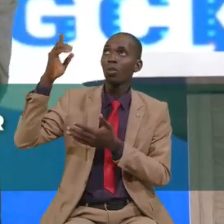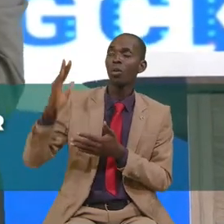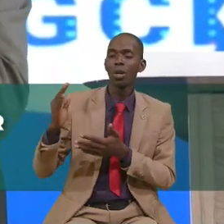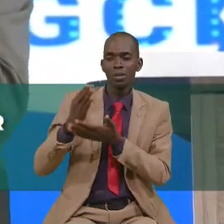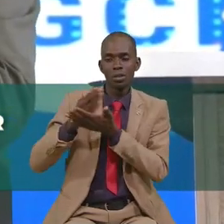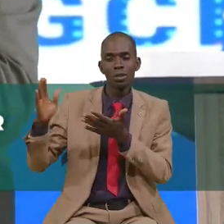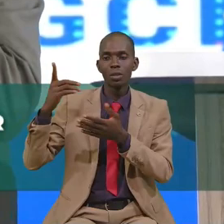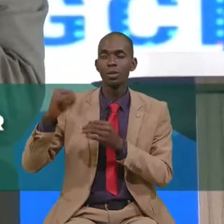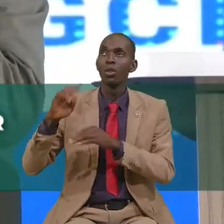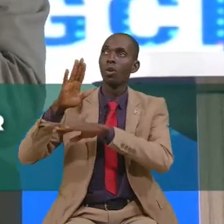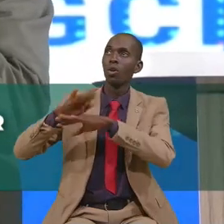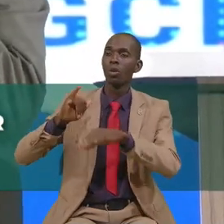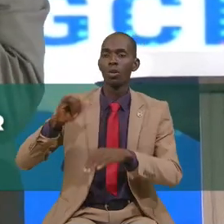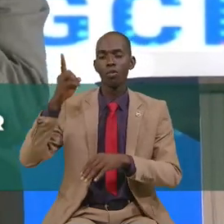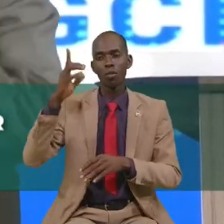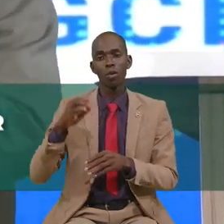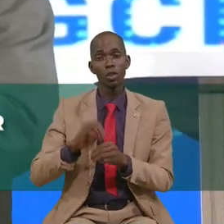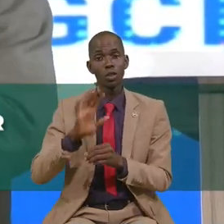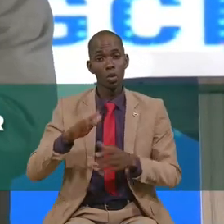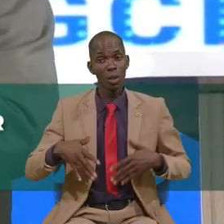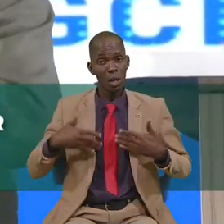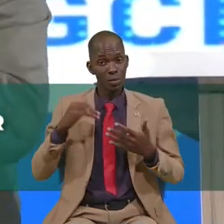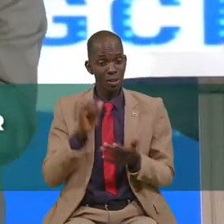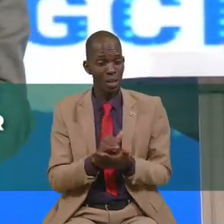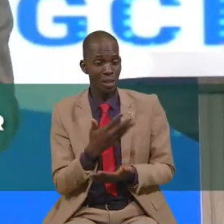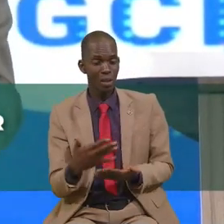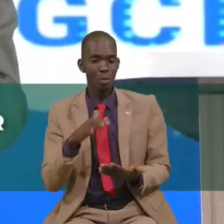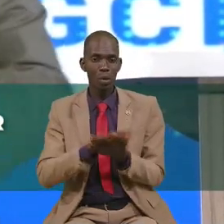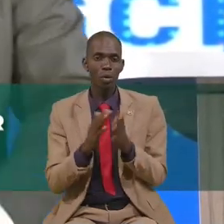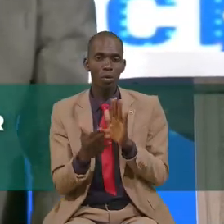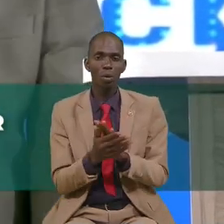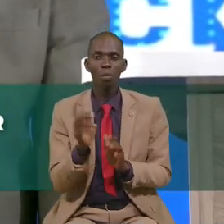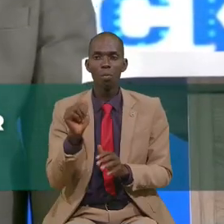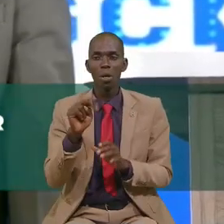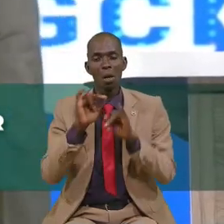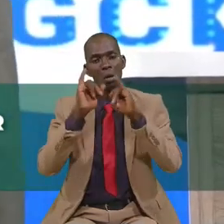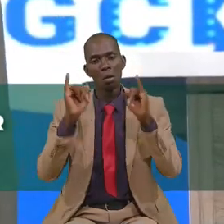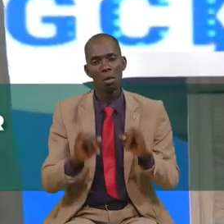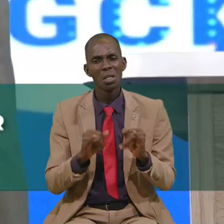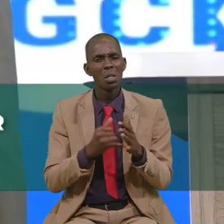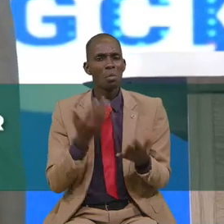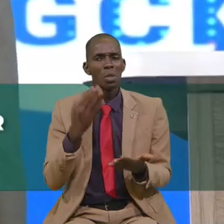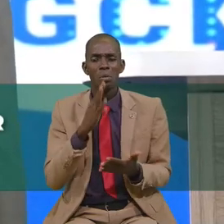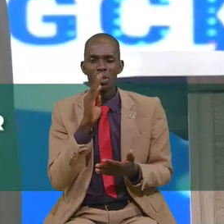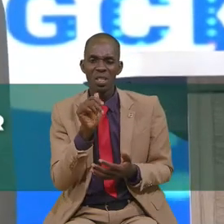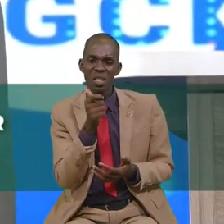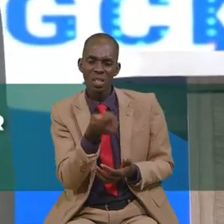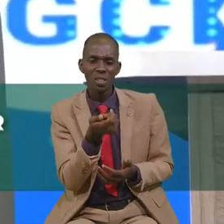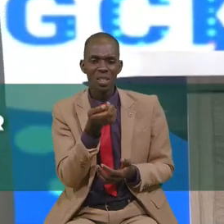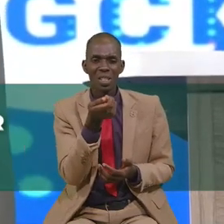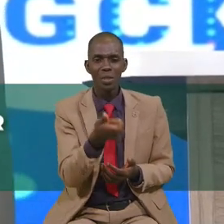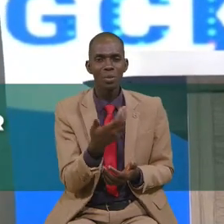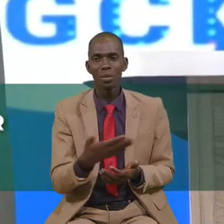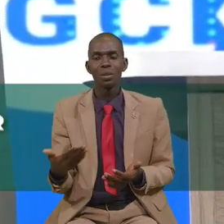life. That is an idol. Maybe a small thing, a little coin that you put